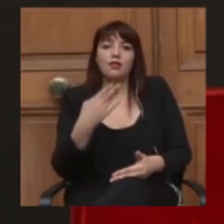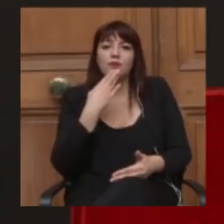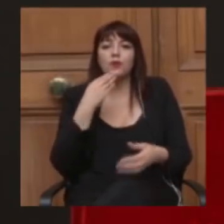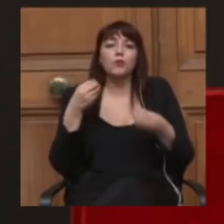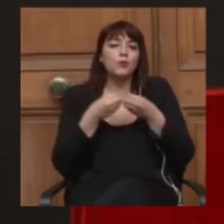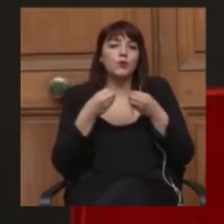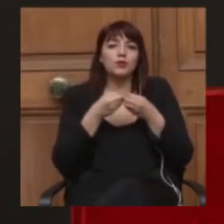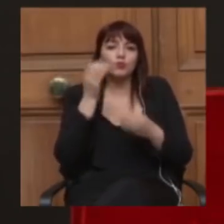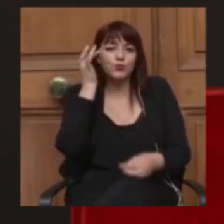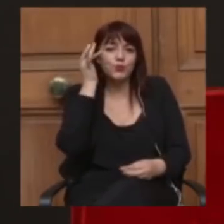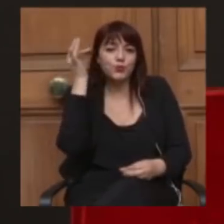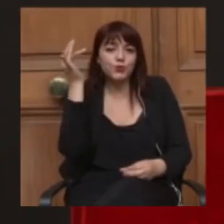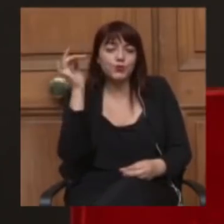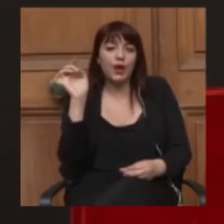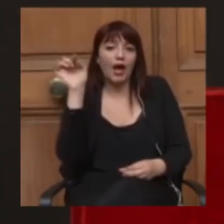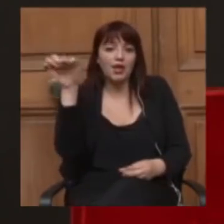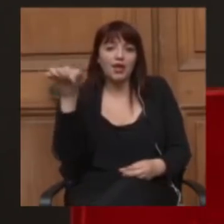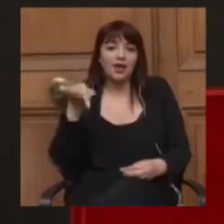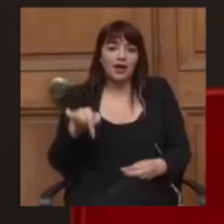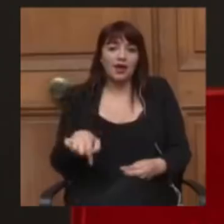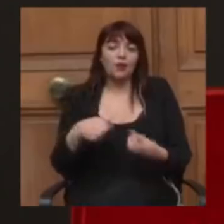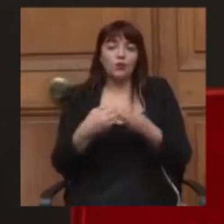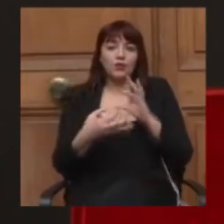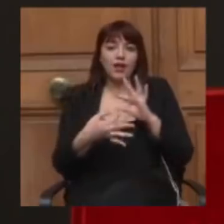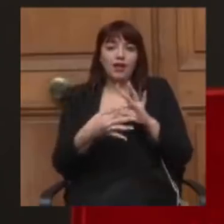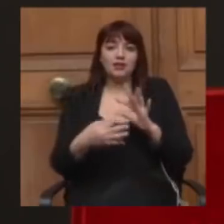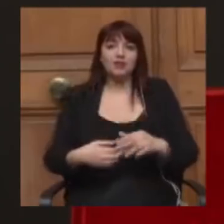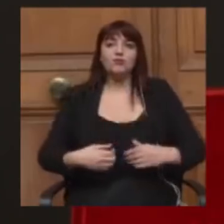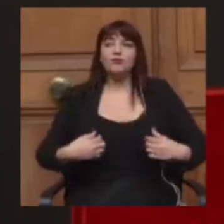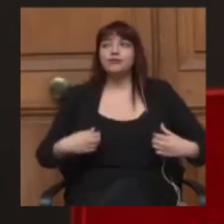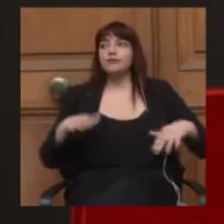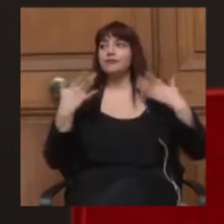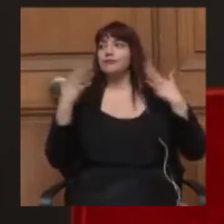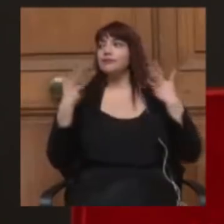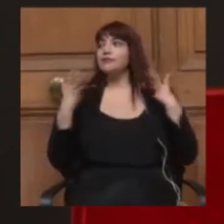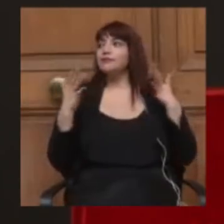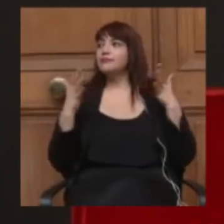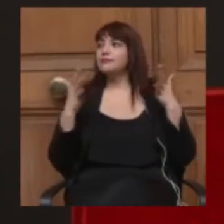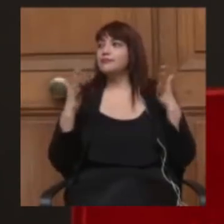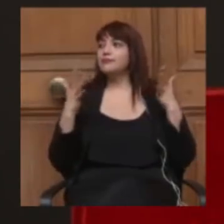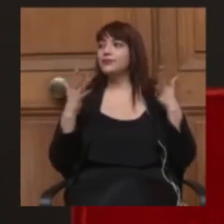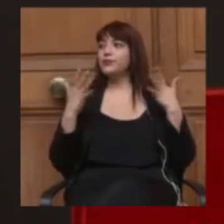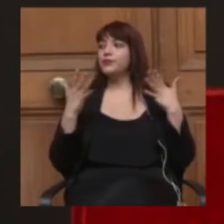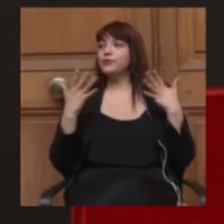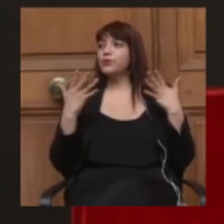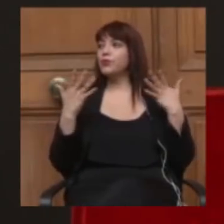Gracias. Thank you.